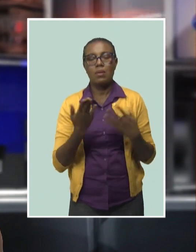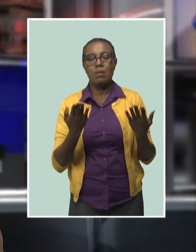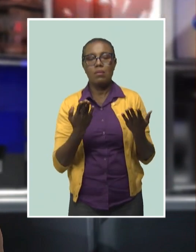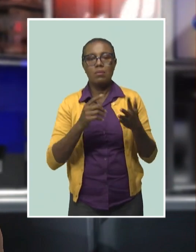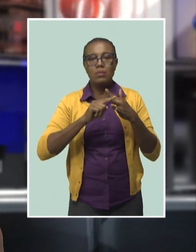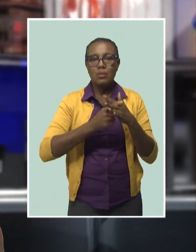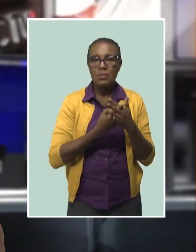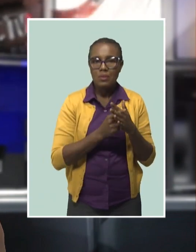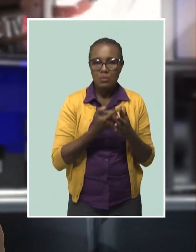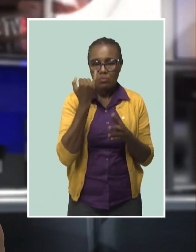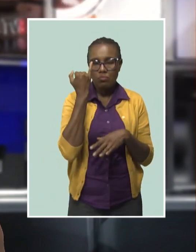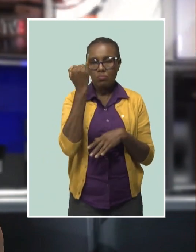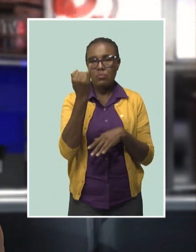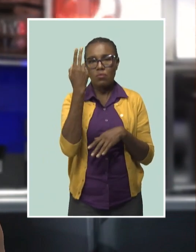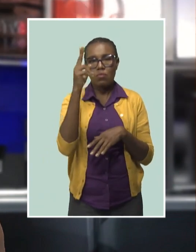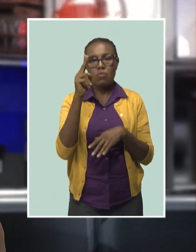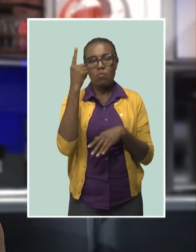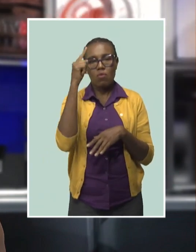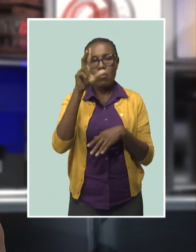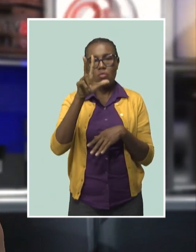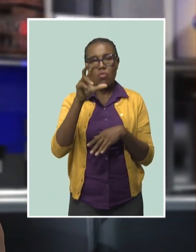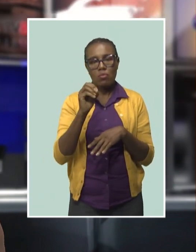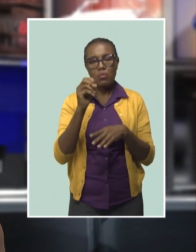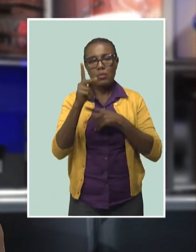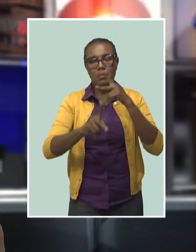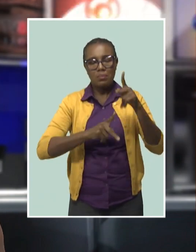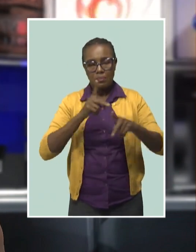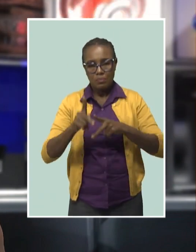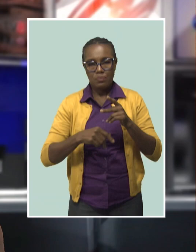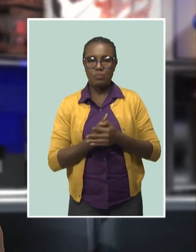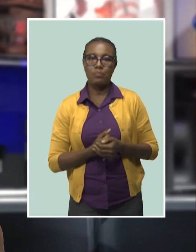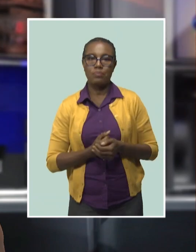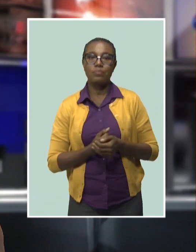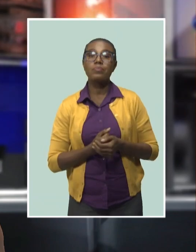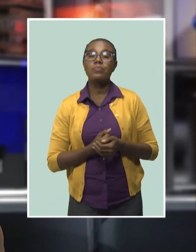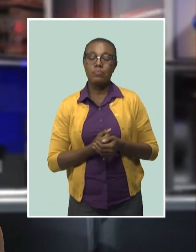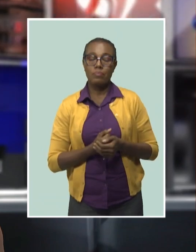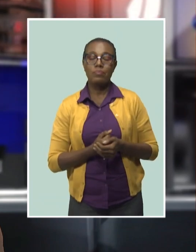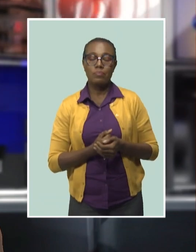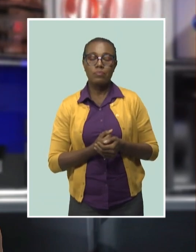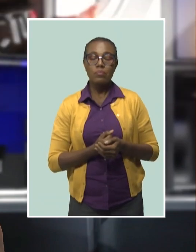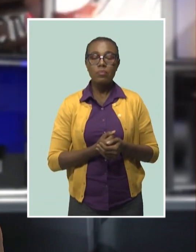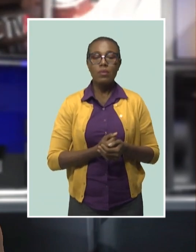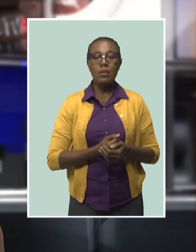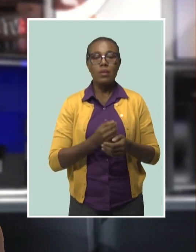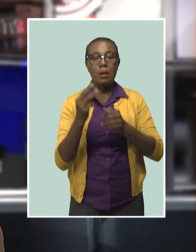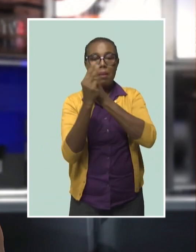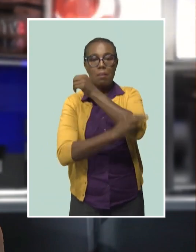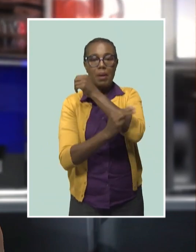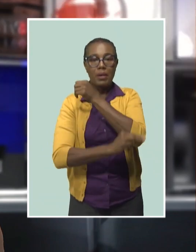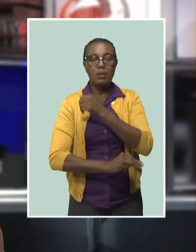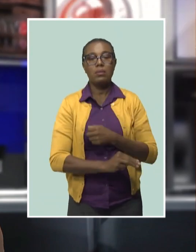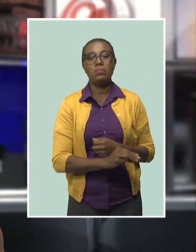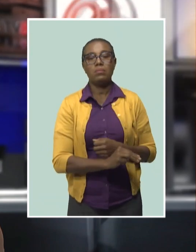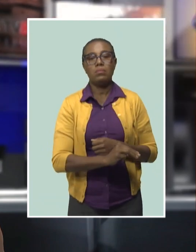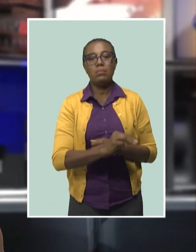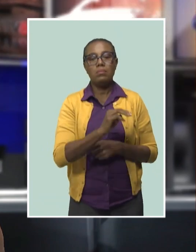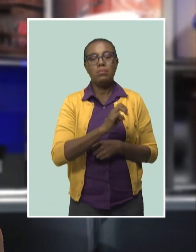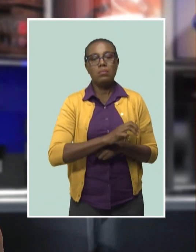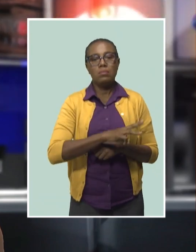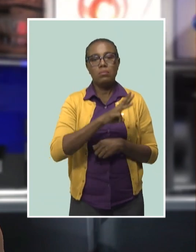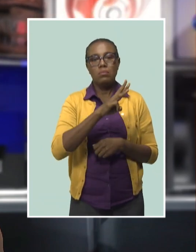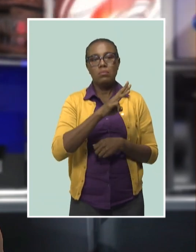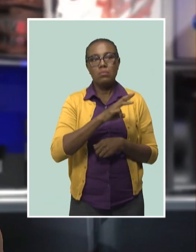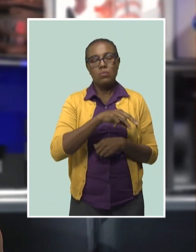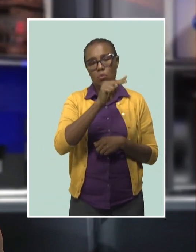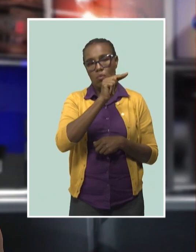people. And in his contribution, Member of Parliament for St. Michael Northwest, Neil Rowe, said he will remain loyal and committed to